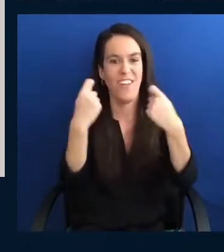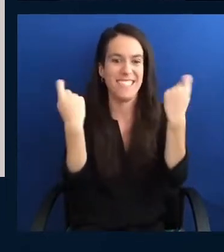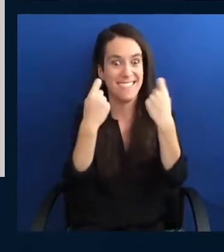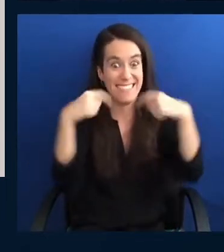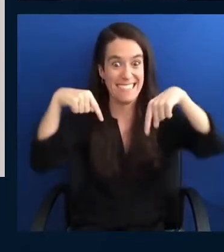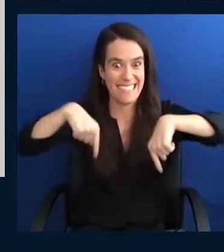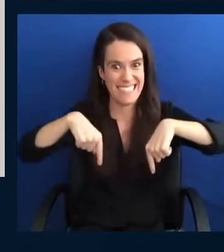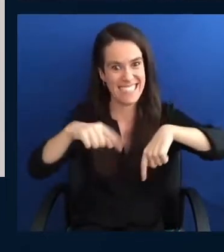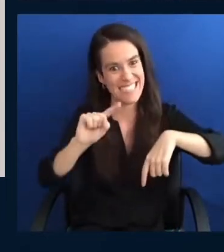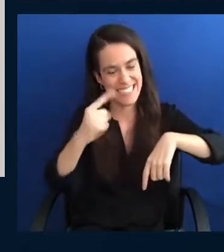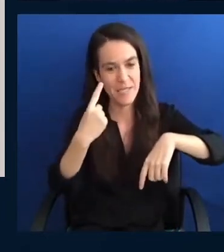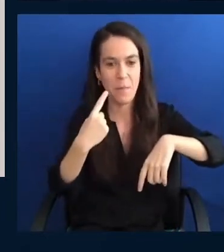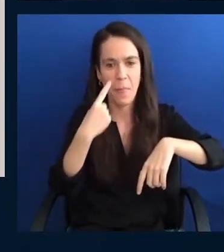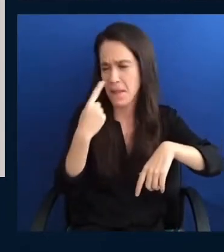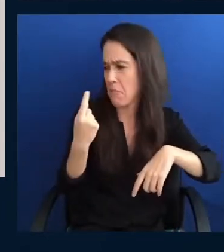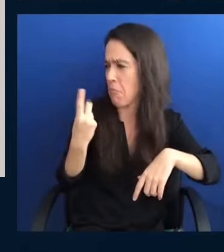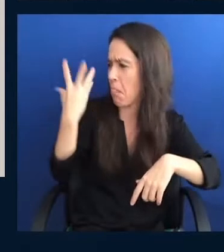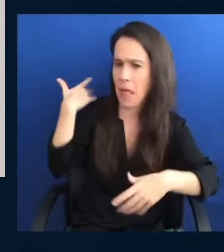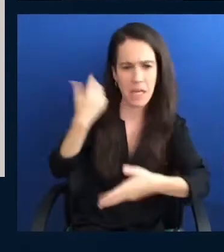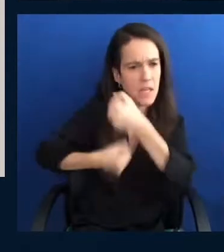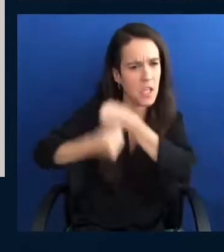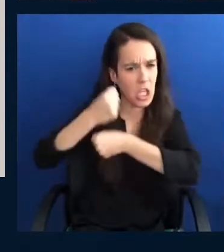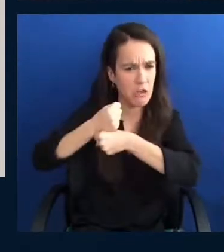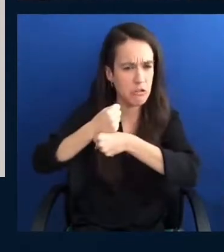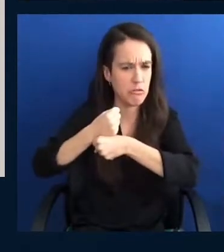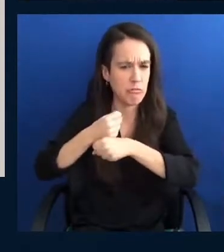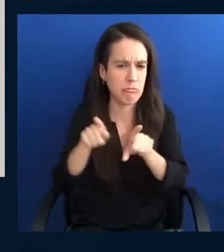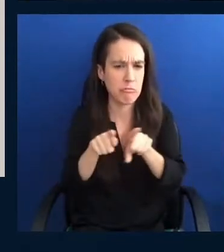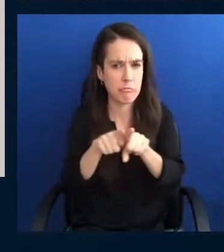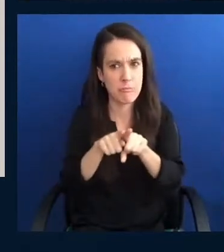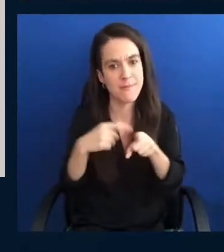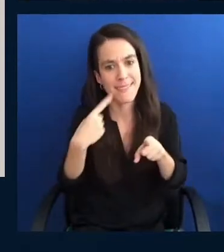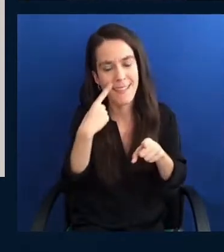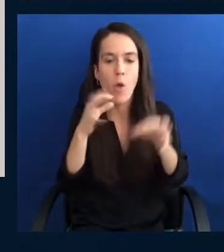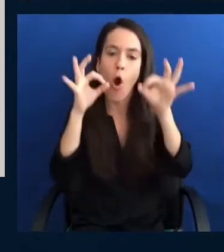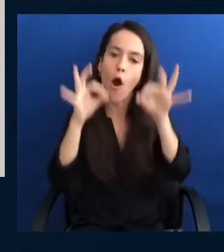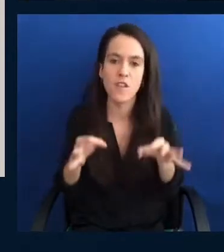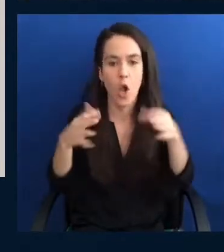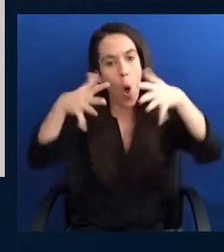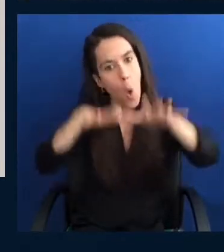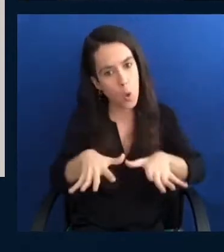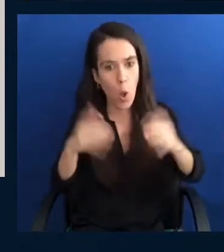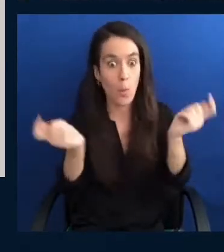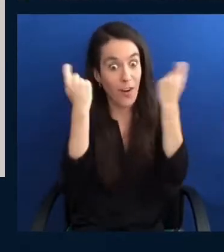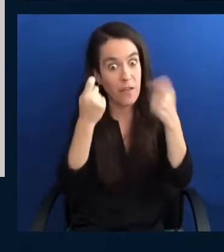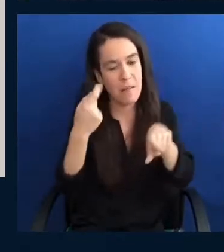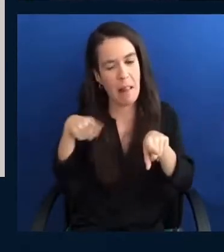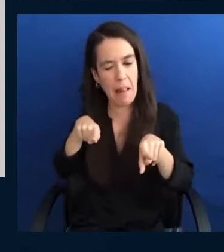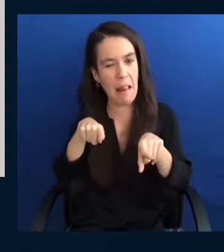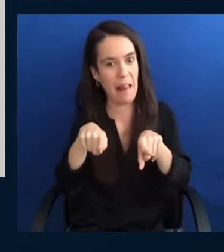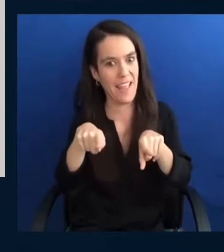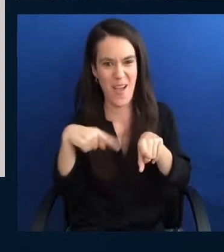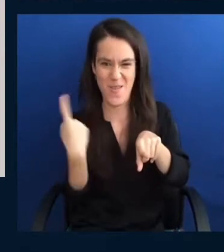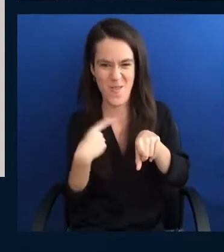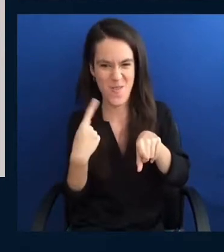as we've done the last couple of years, alongside the official Hacktoberfest, we're running our own little thing. And I talked to